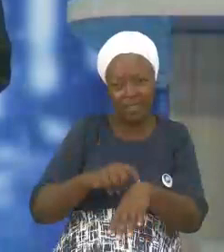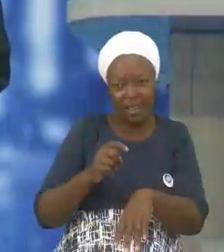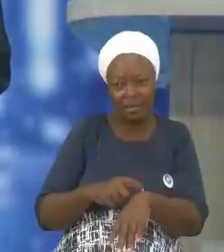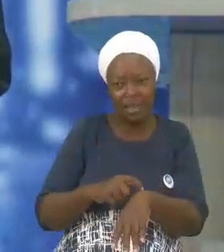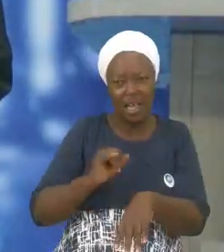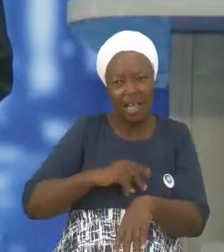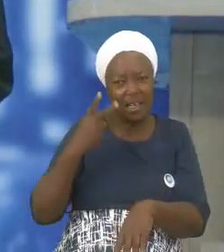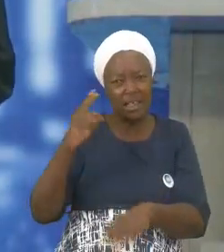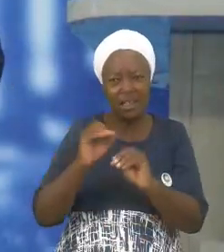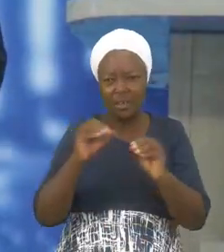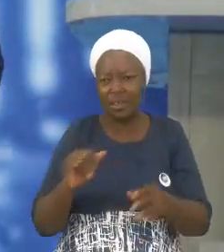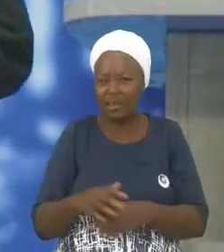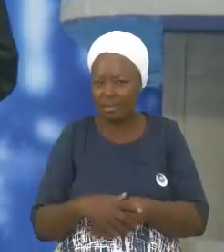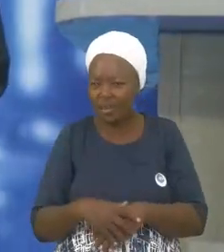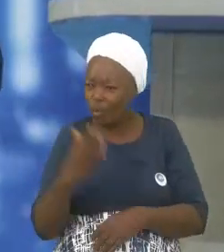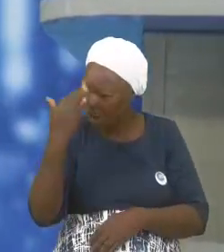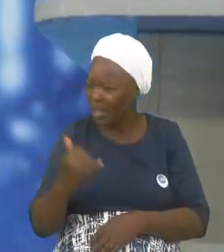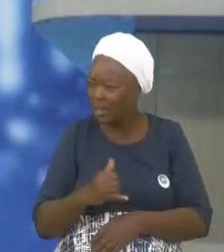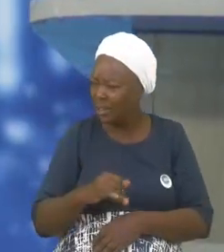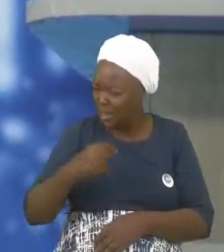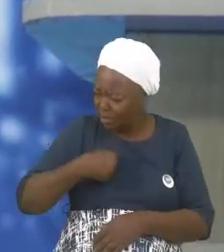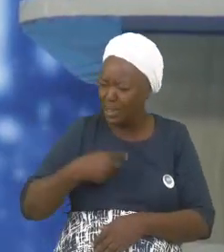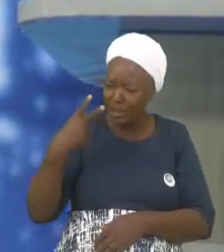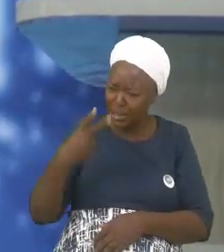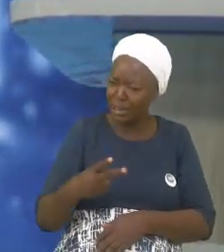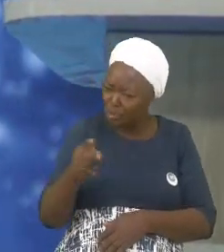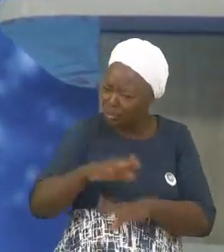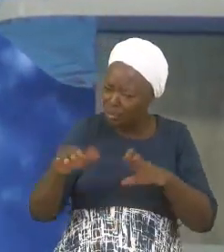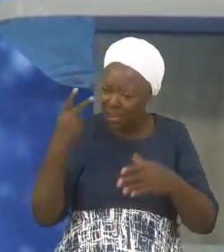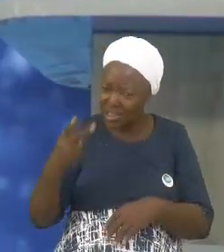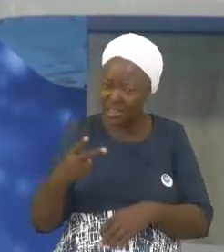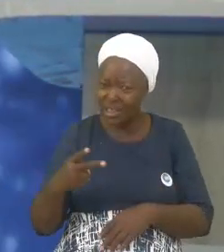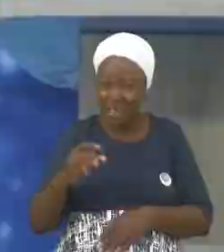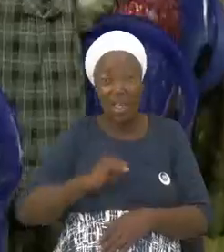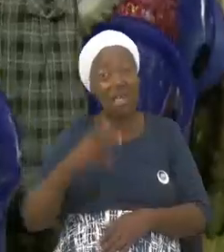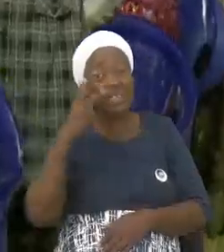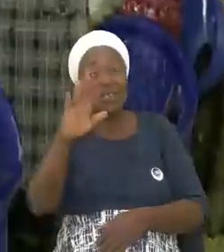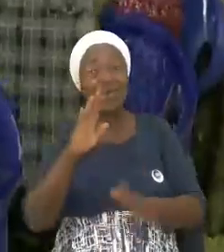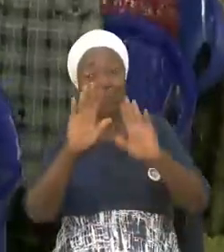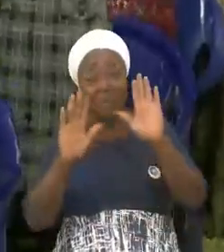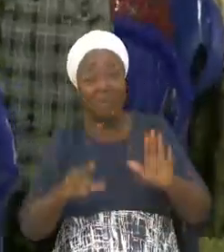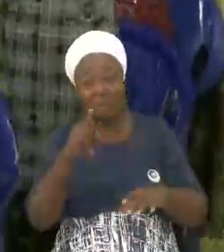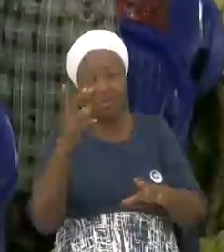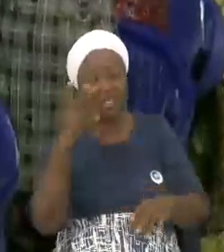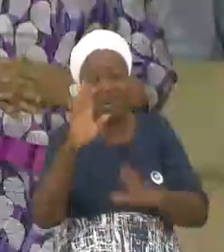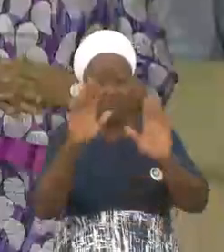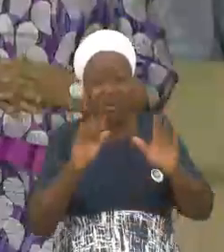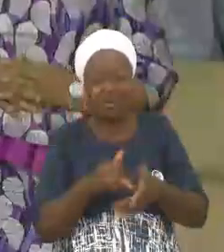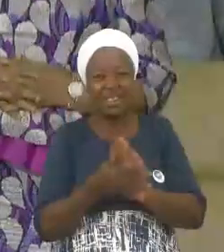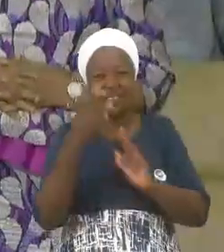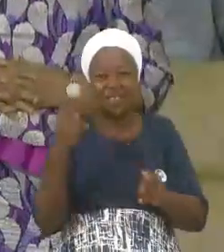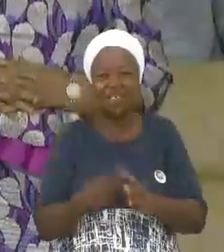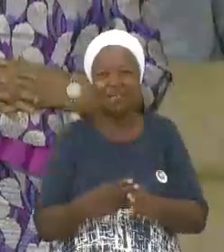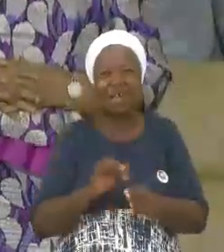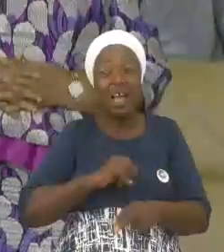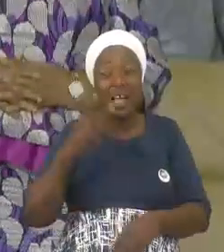see nothing. Why? I see, you don't see. I see your miracle, you see your miracle. I